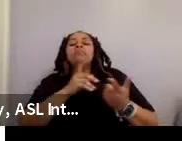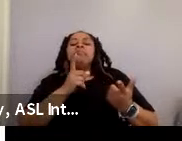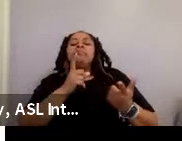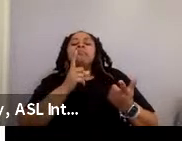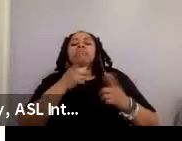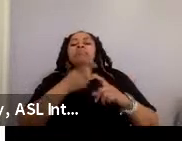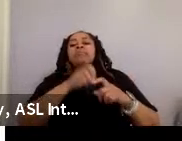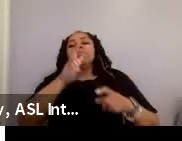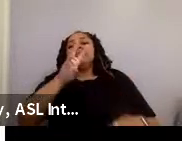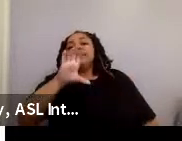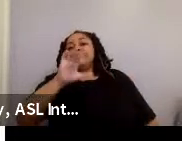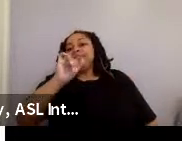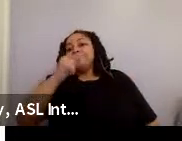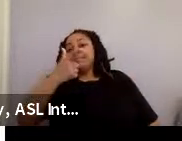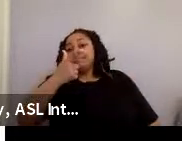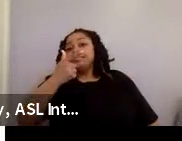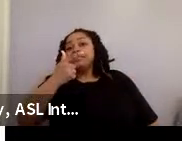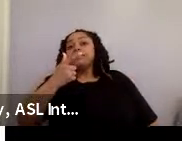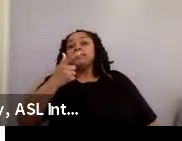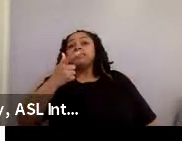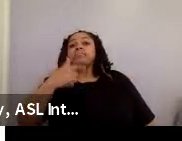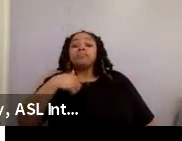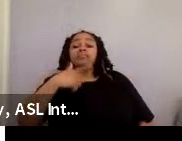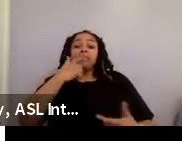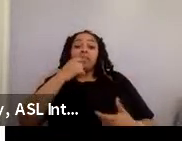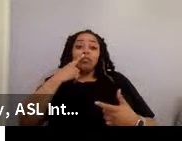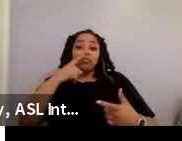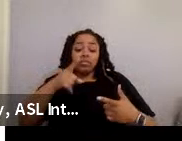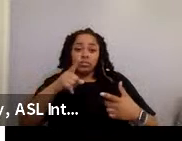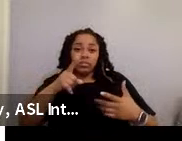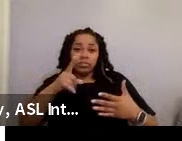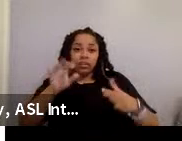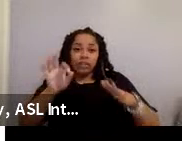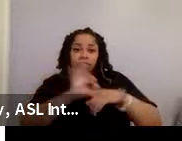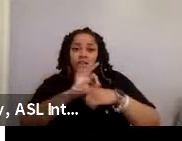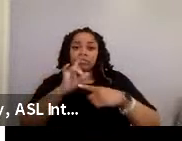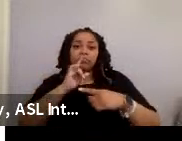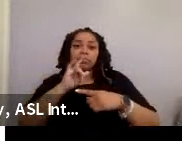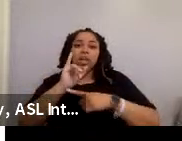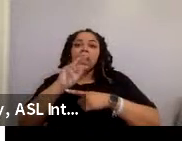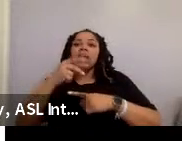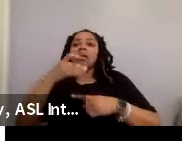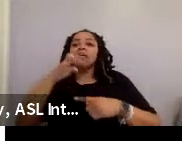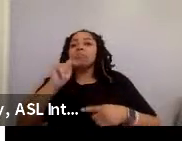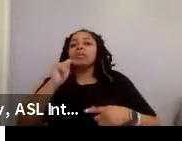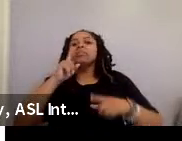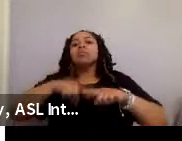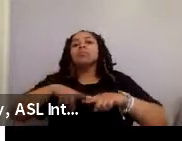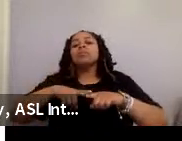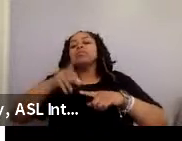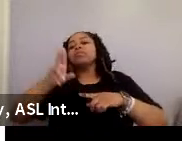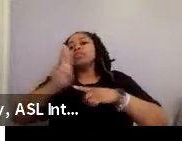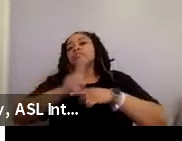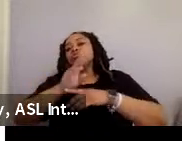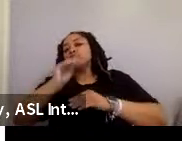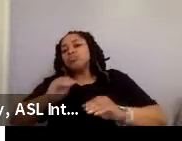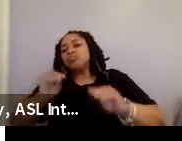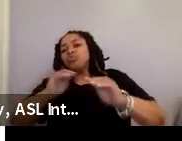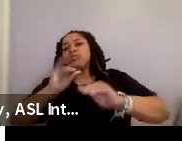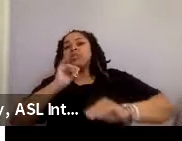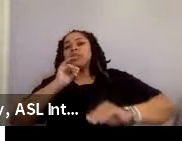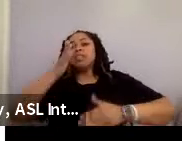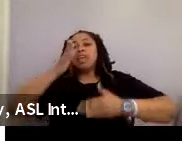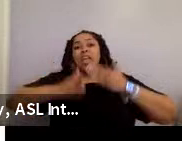WCAG, and it's got an interesting caveat, except where the underlying function requires input that depends on the path of the user's movement and not just the